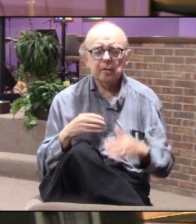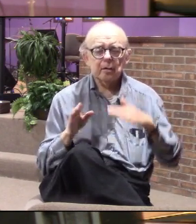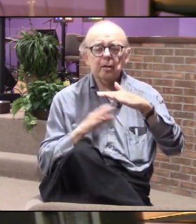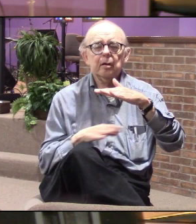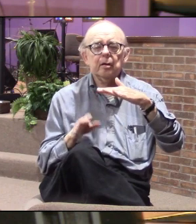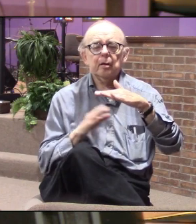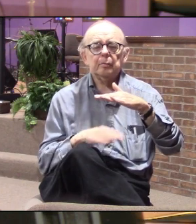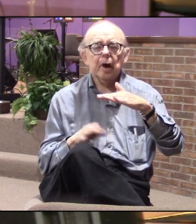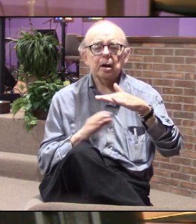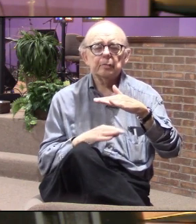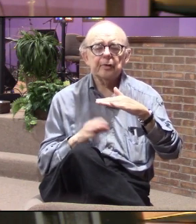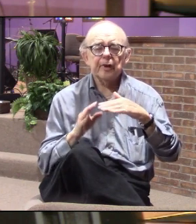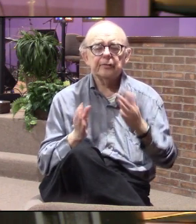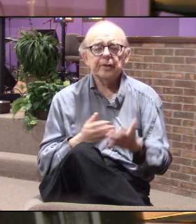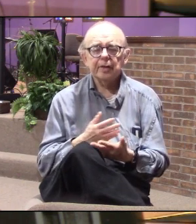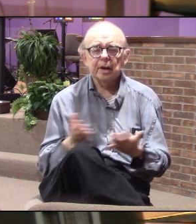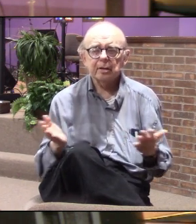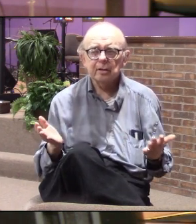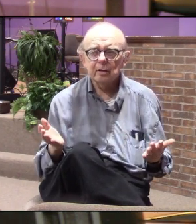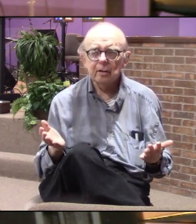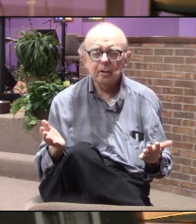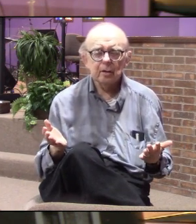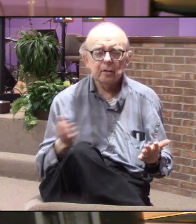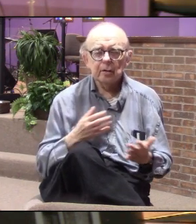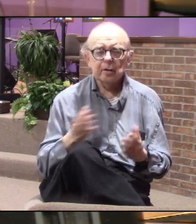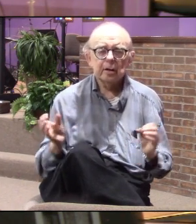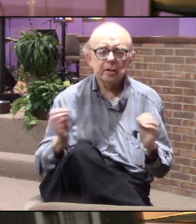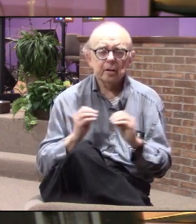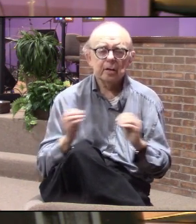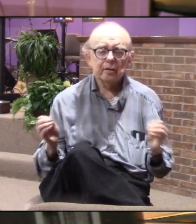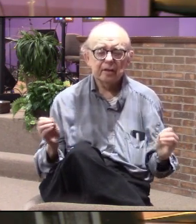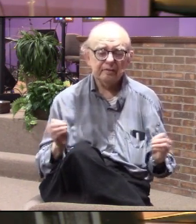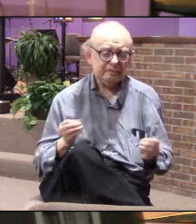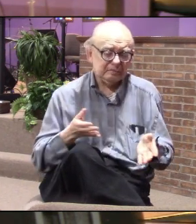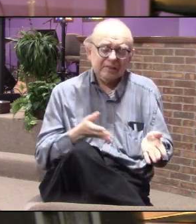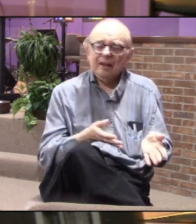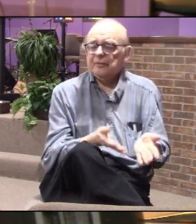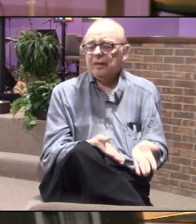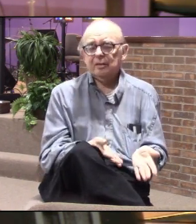of the barrel. There is nothing left.